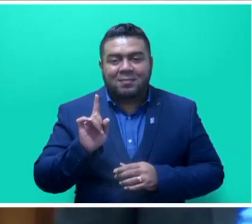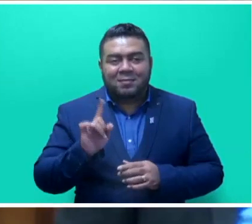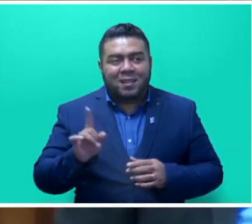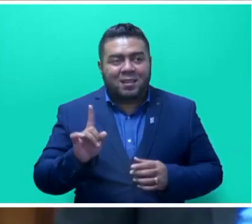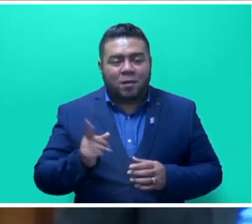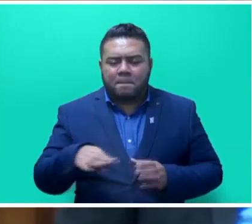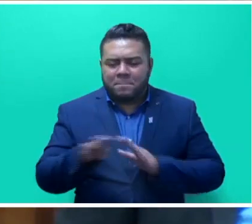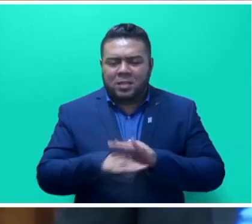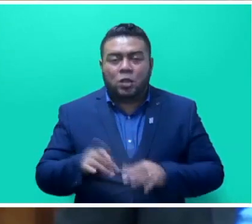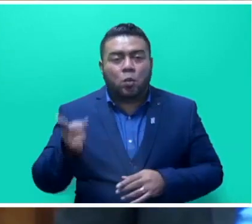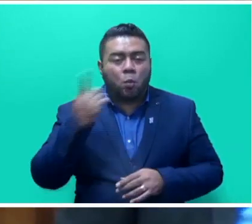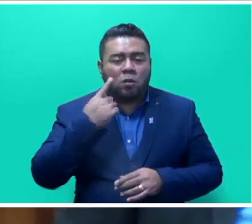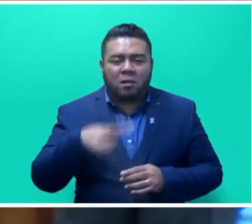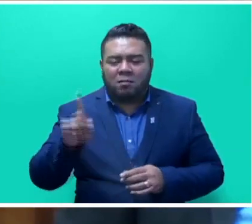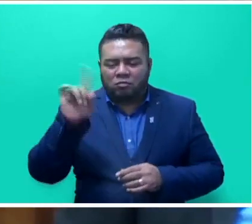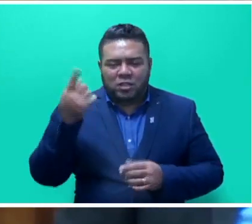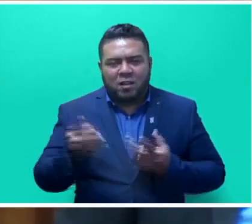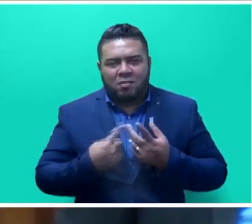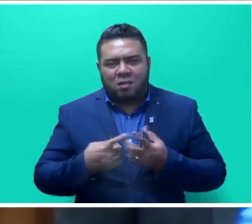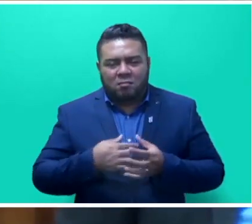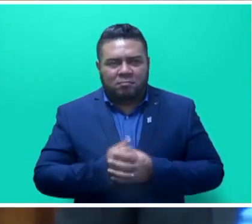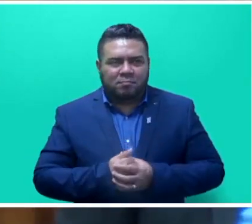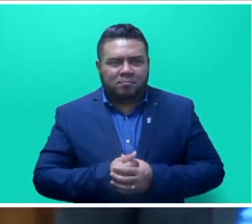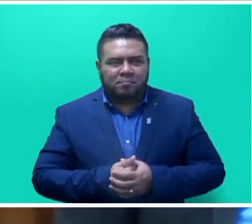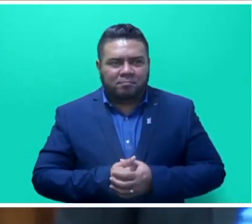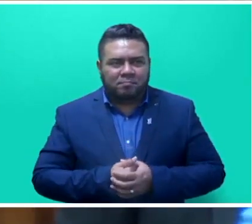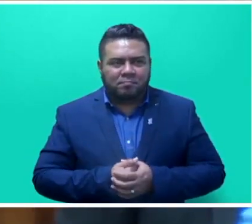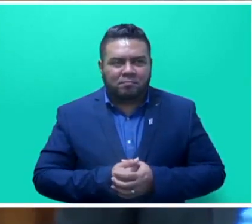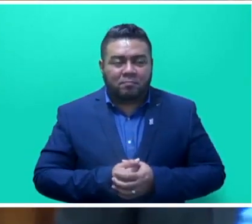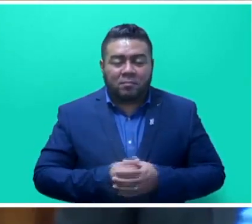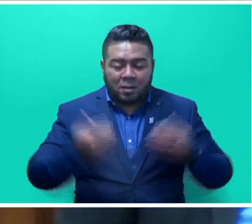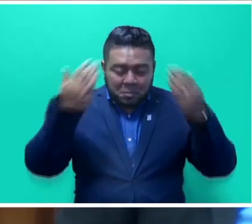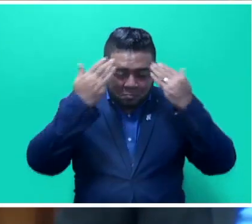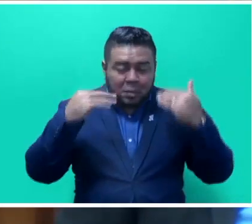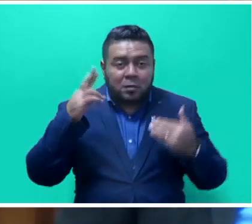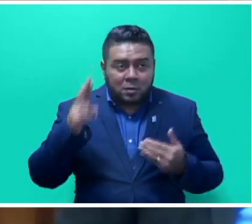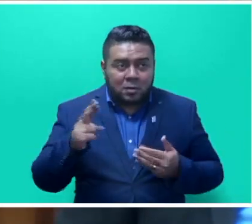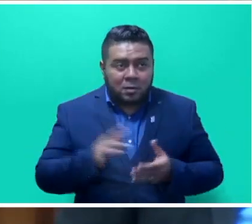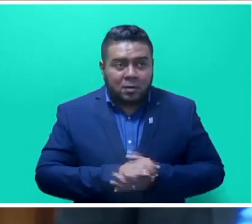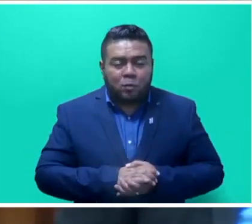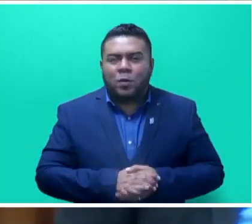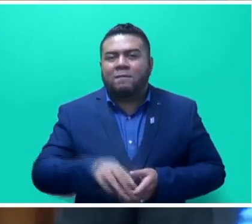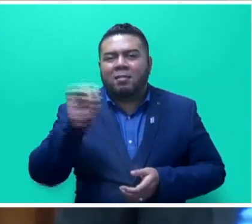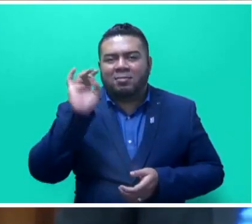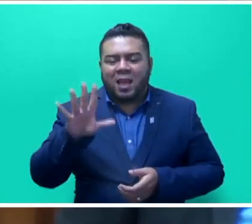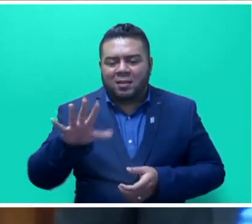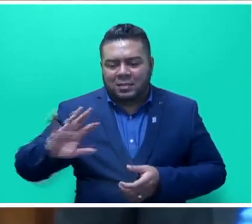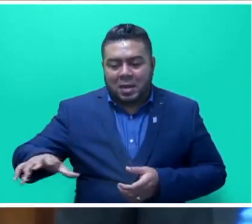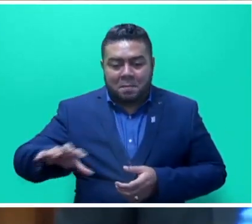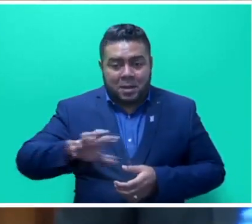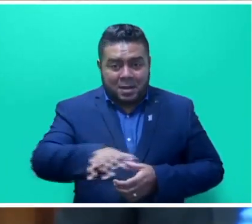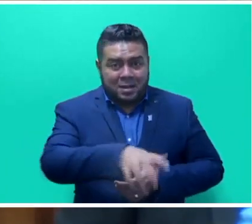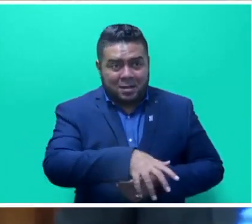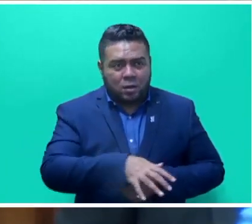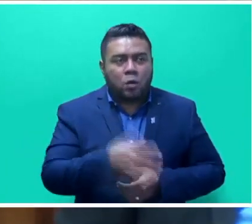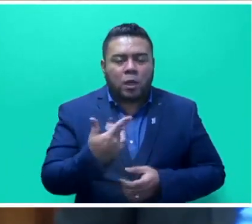access to basic utility services. Mr. Speaker, sir, there are 10 settlements that are